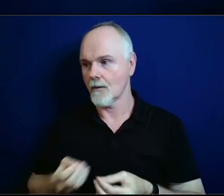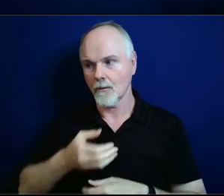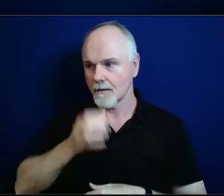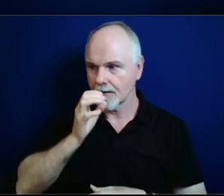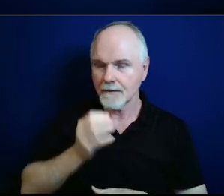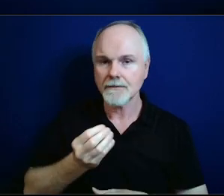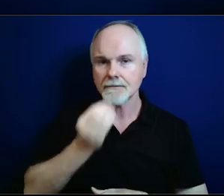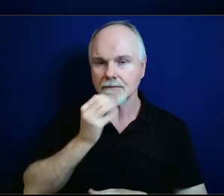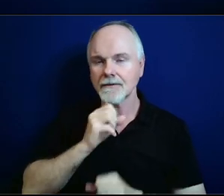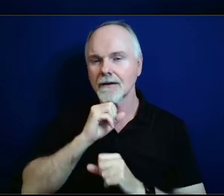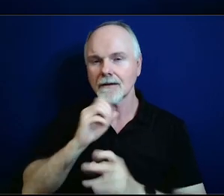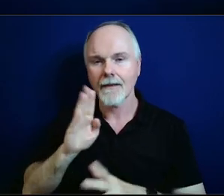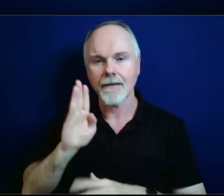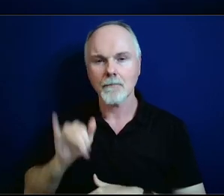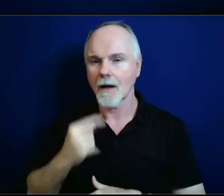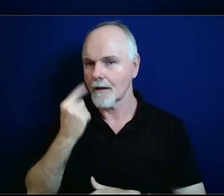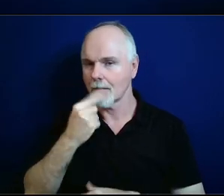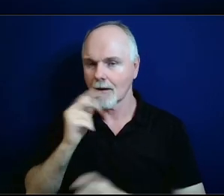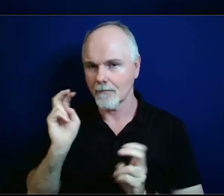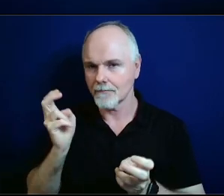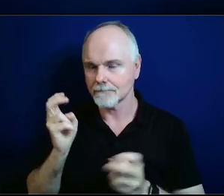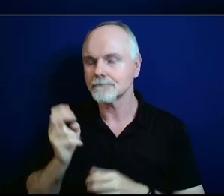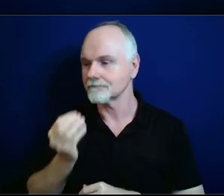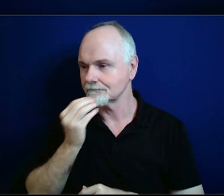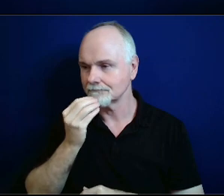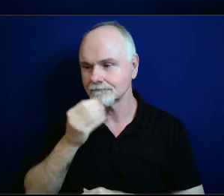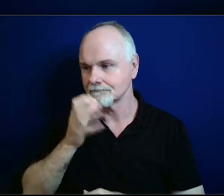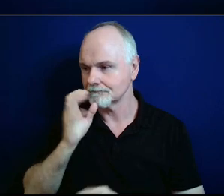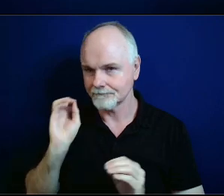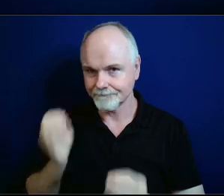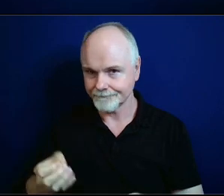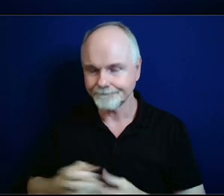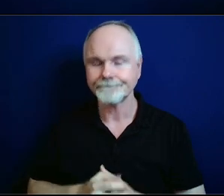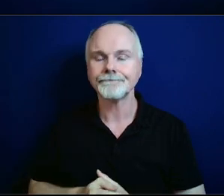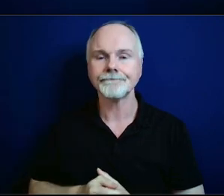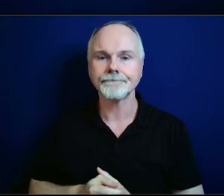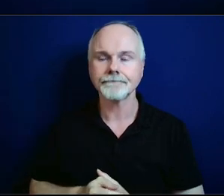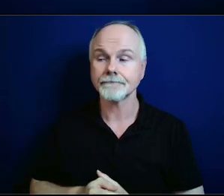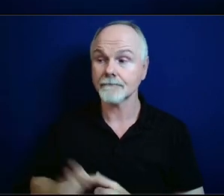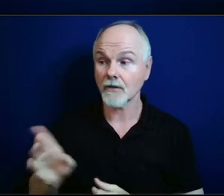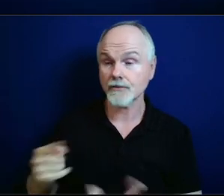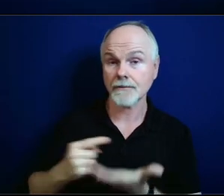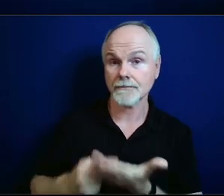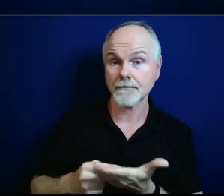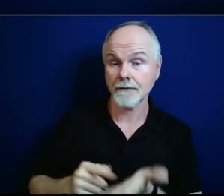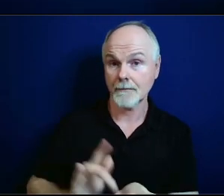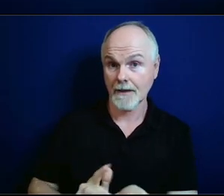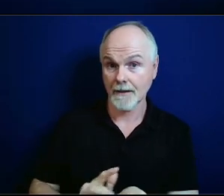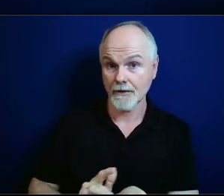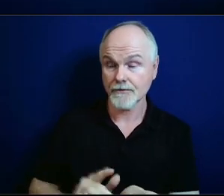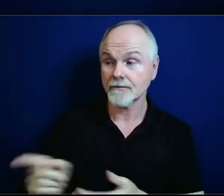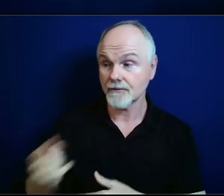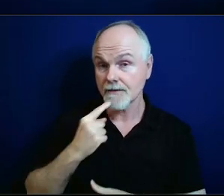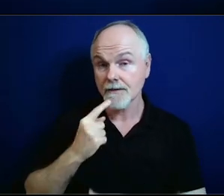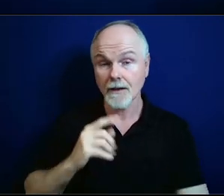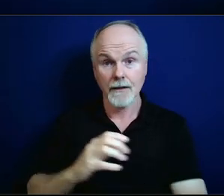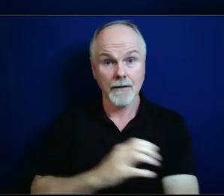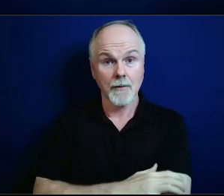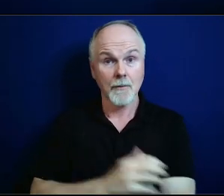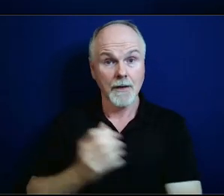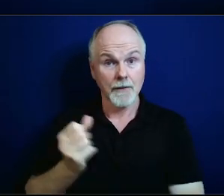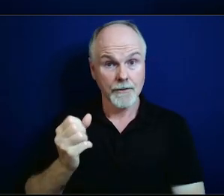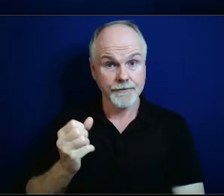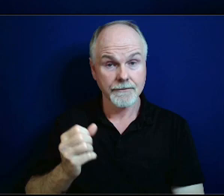When discussing her medications, Mrs. Thompson said she was taking her blood pressure pills once a day